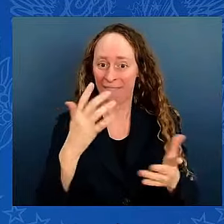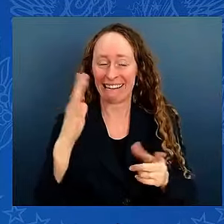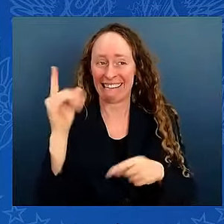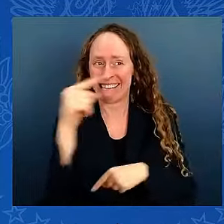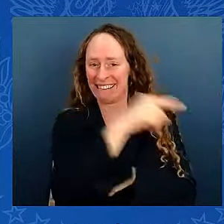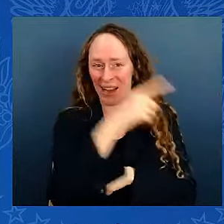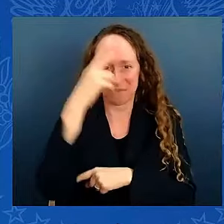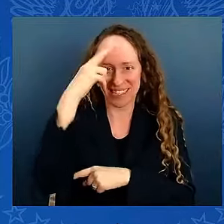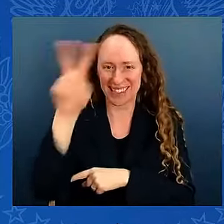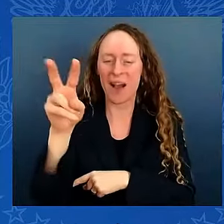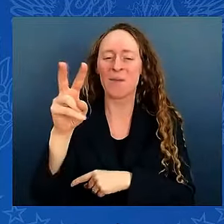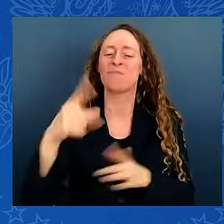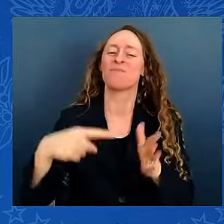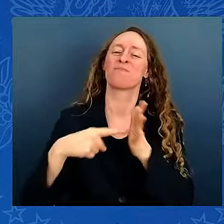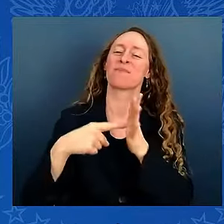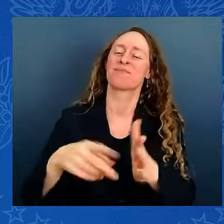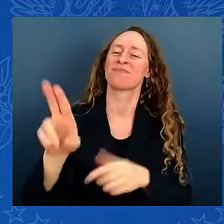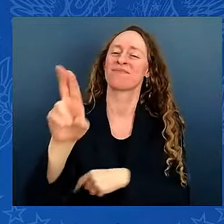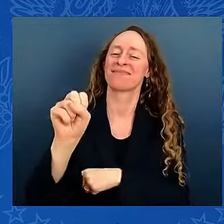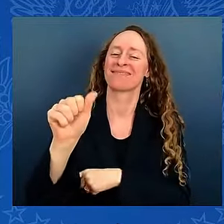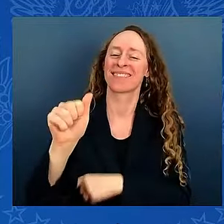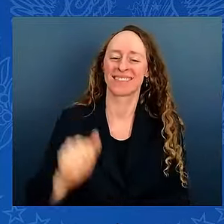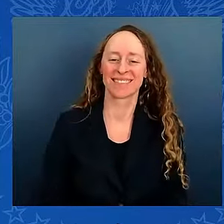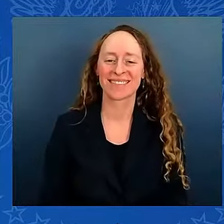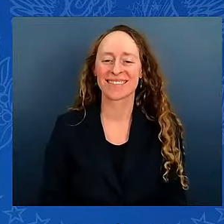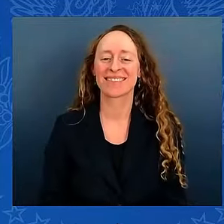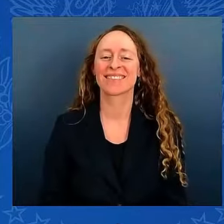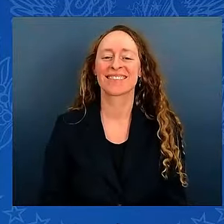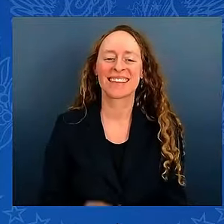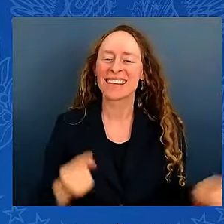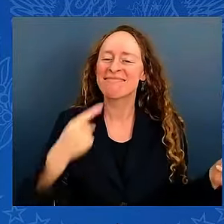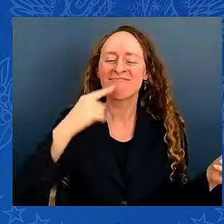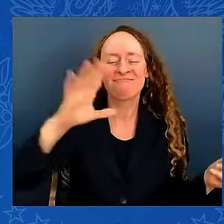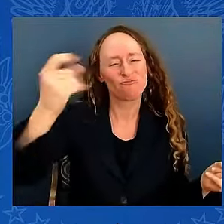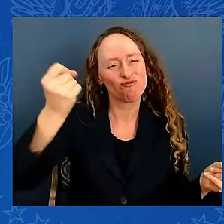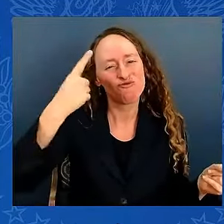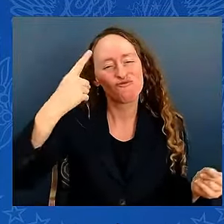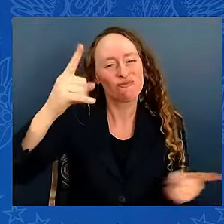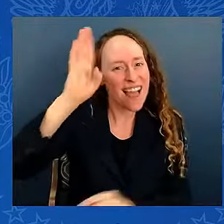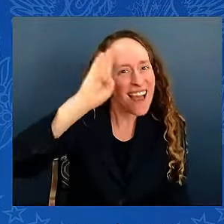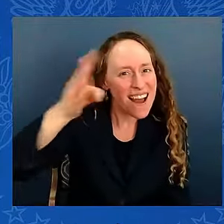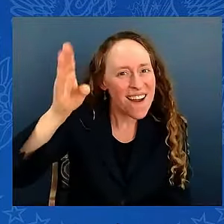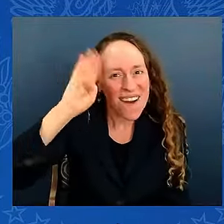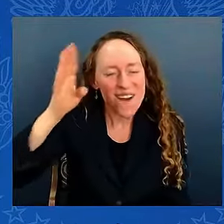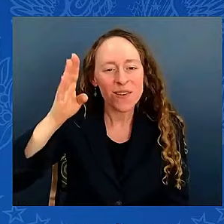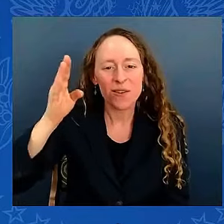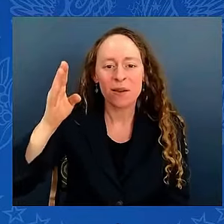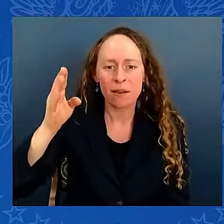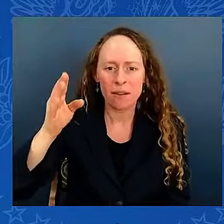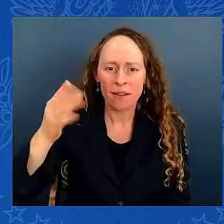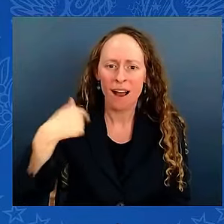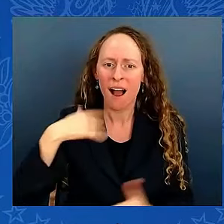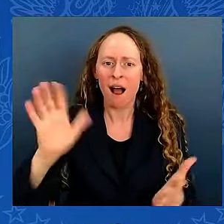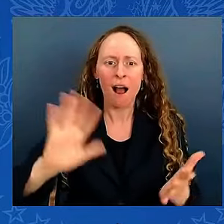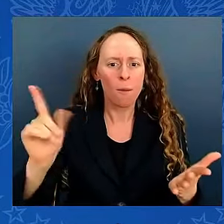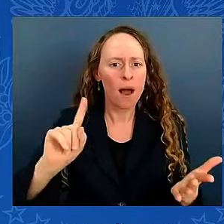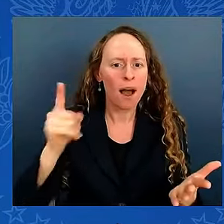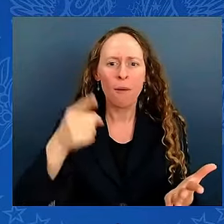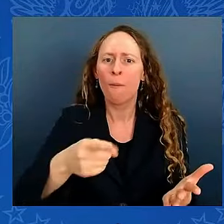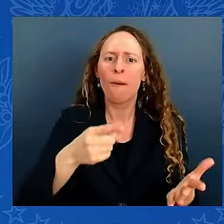But she was able to say hi to many of you this morning before you left. I said, where were you this morning? I'm looking for you. He said, I was out saying hello to the